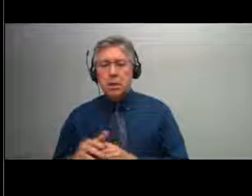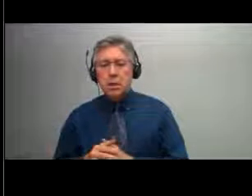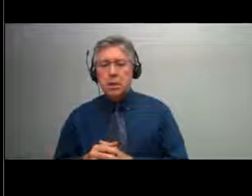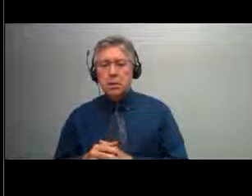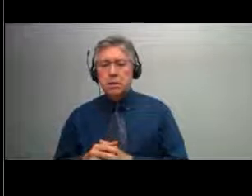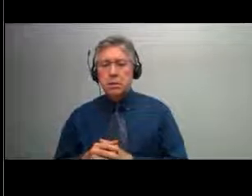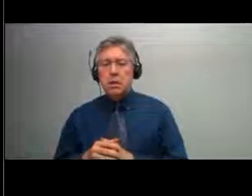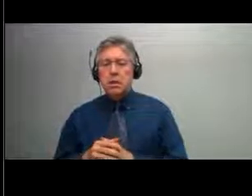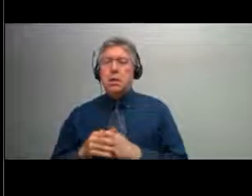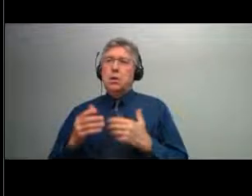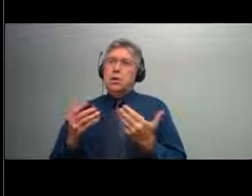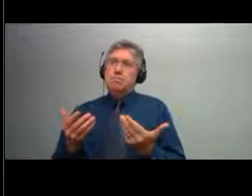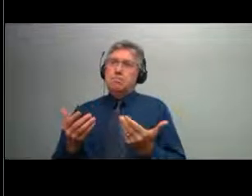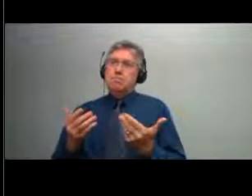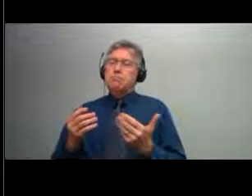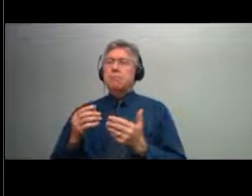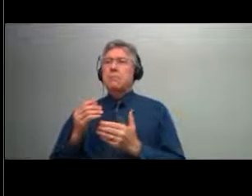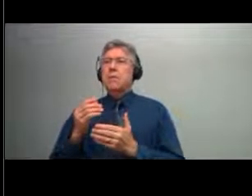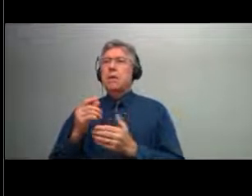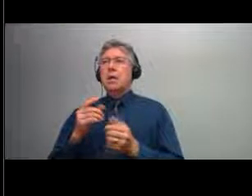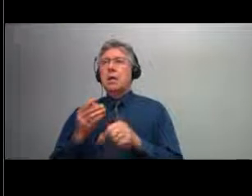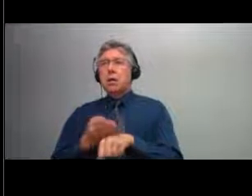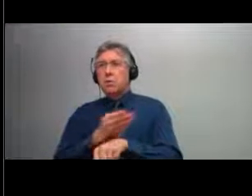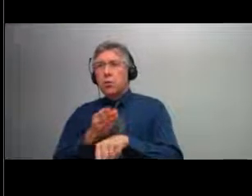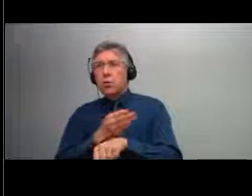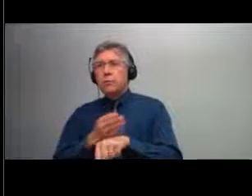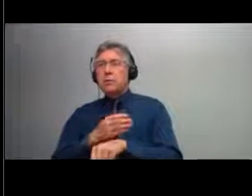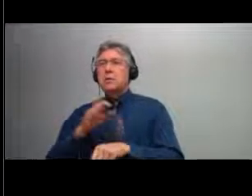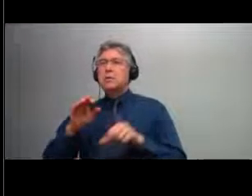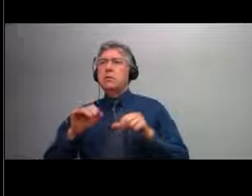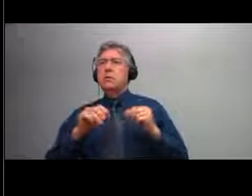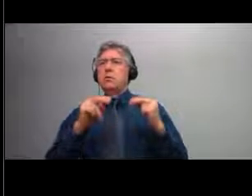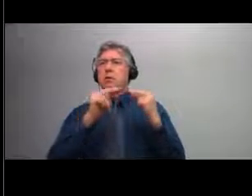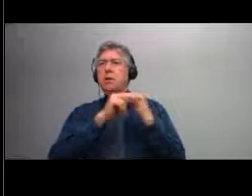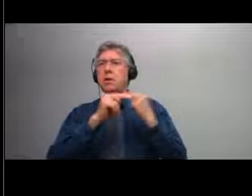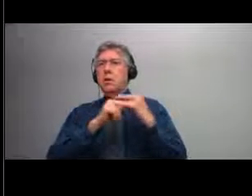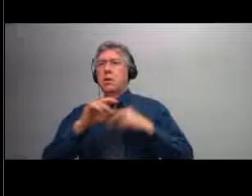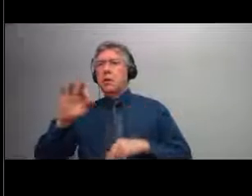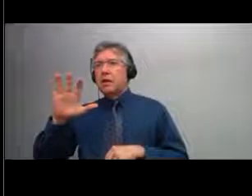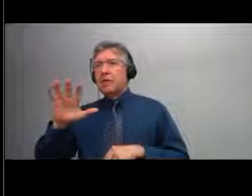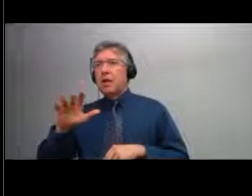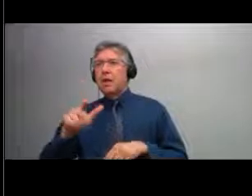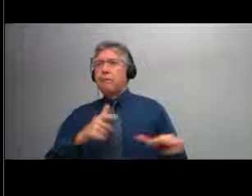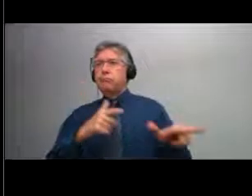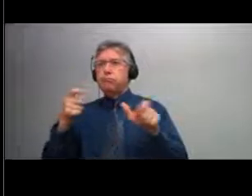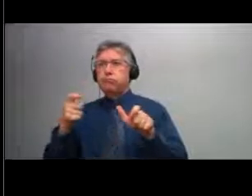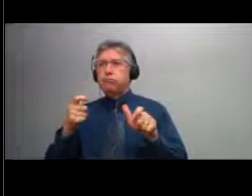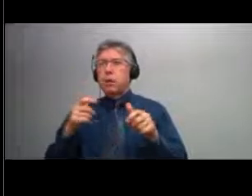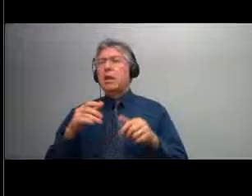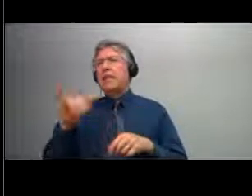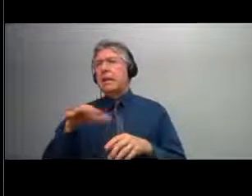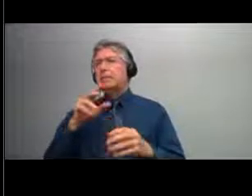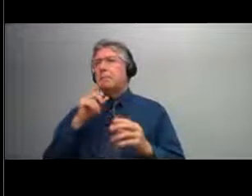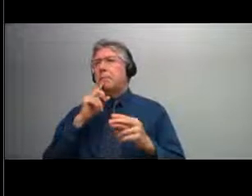include improvements to 95 corridor, some express lanes. Those are mentioned in the EA.